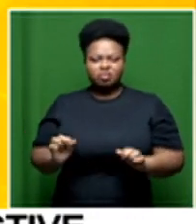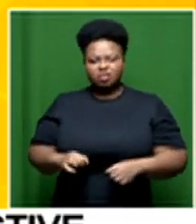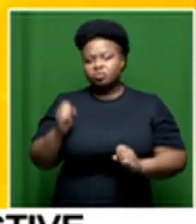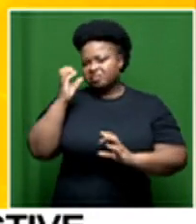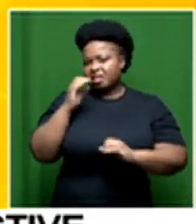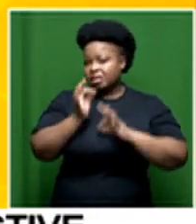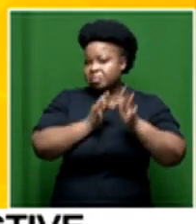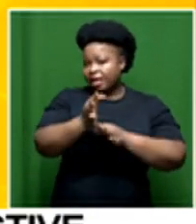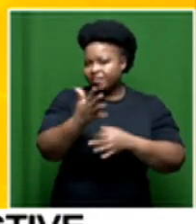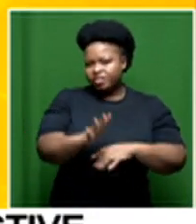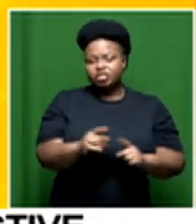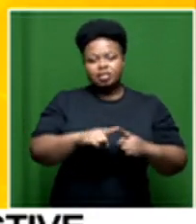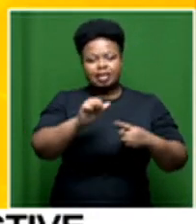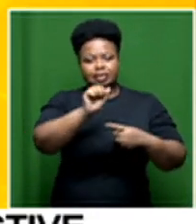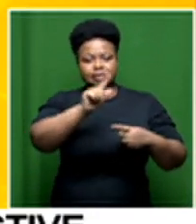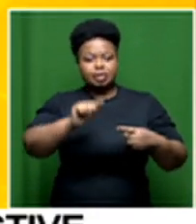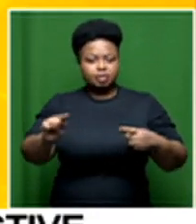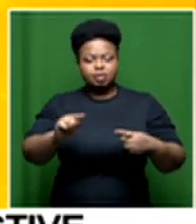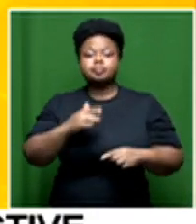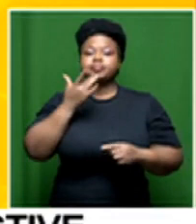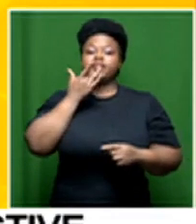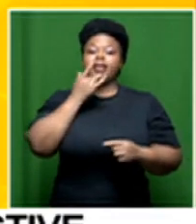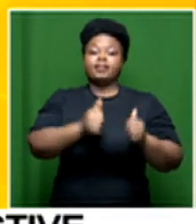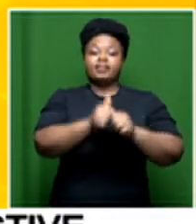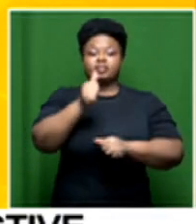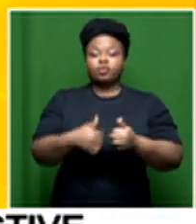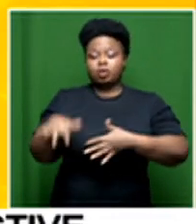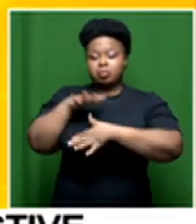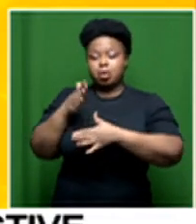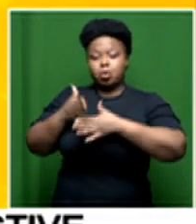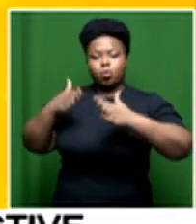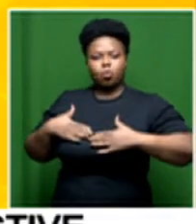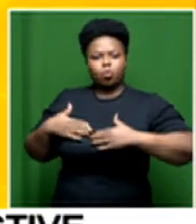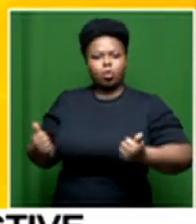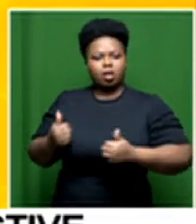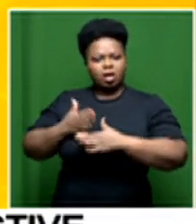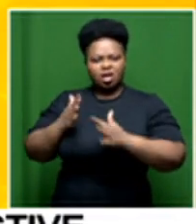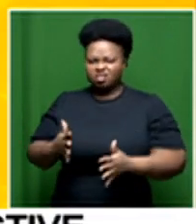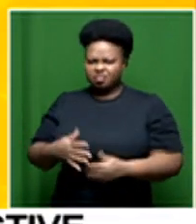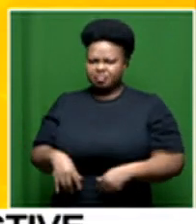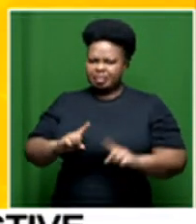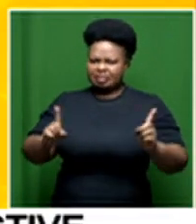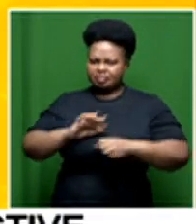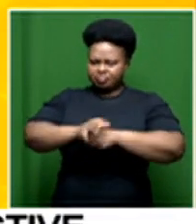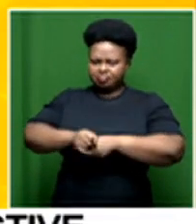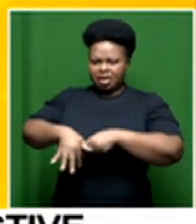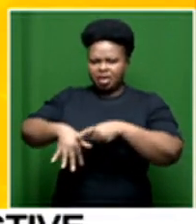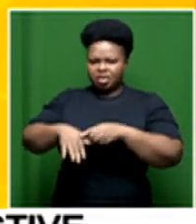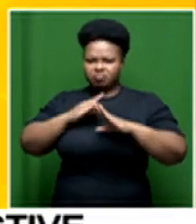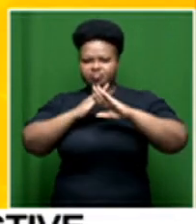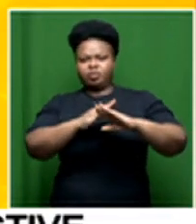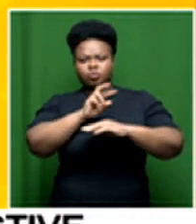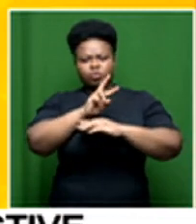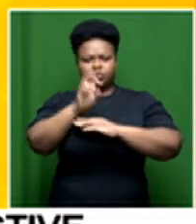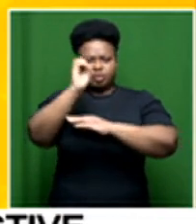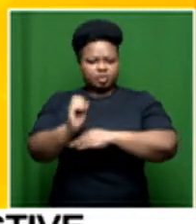background. AstraZeneca was the preferred choice for the healthcare workers. It was found that it had a 22% efficacy rate, and it was